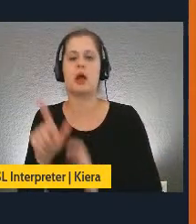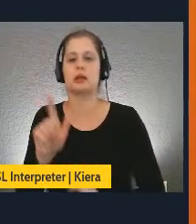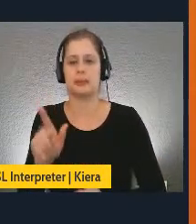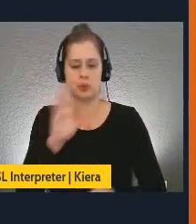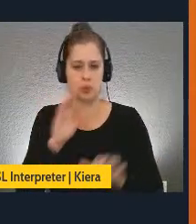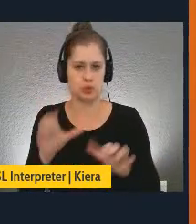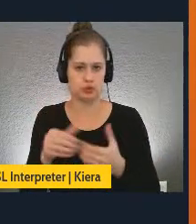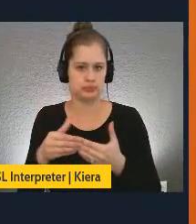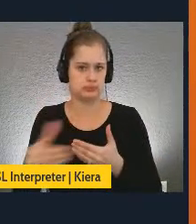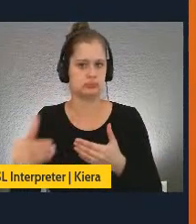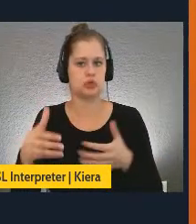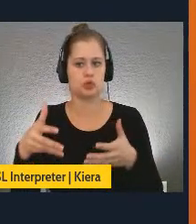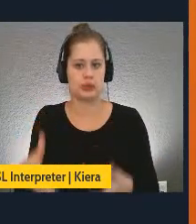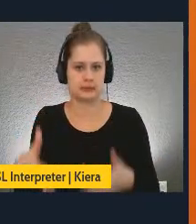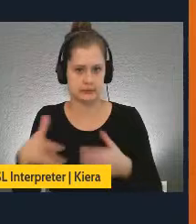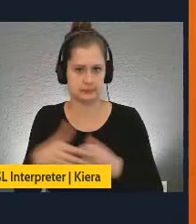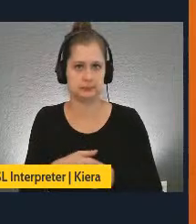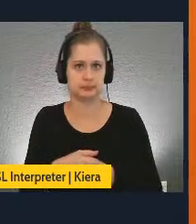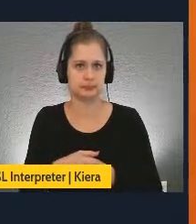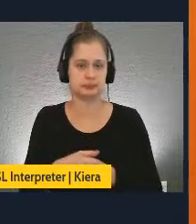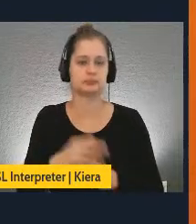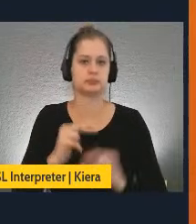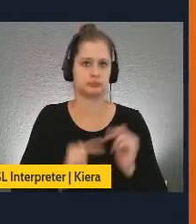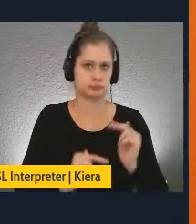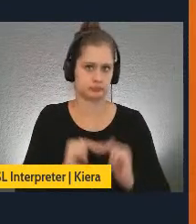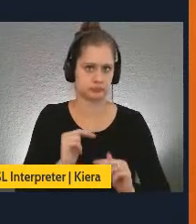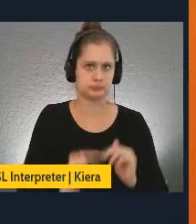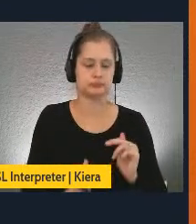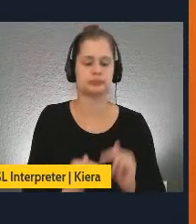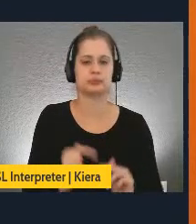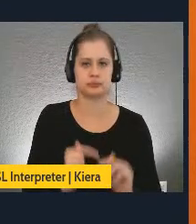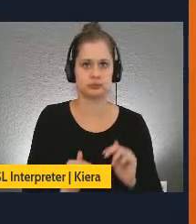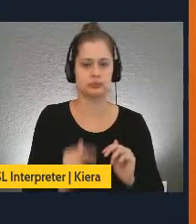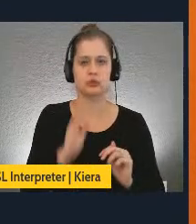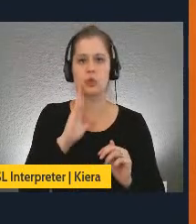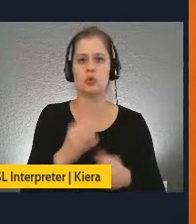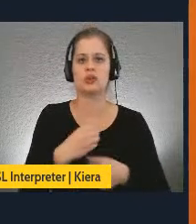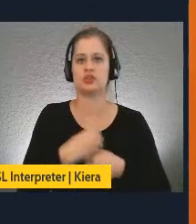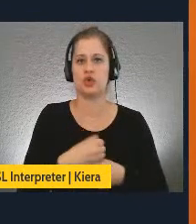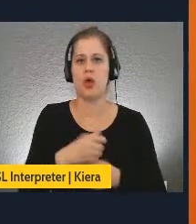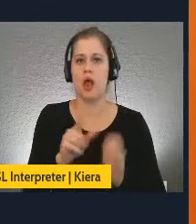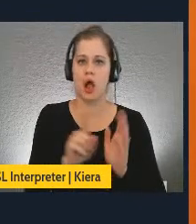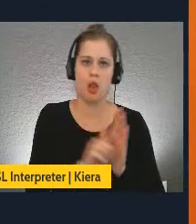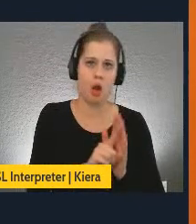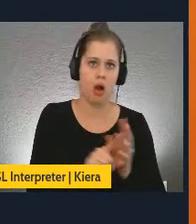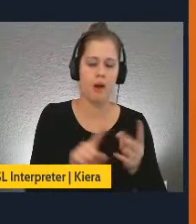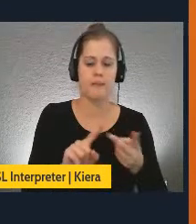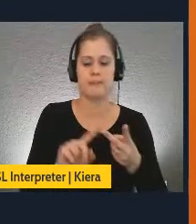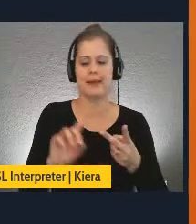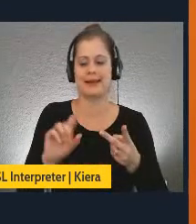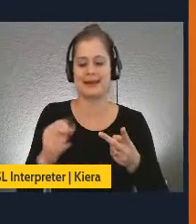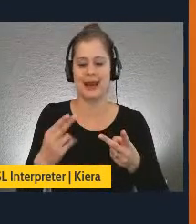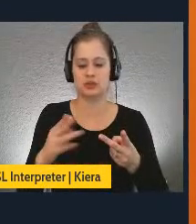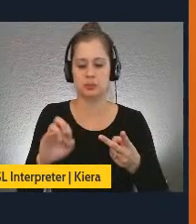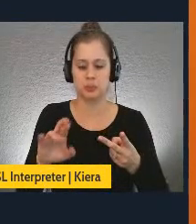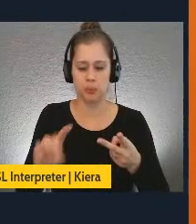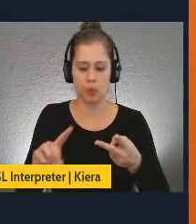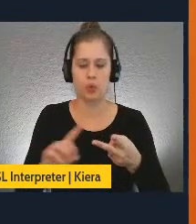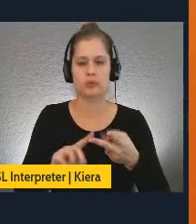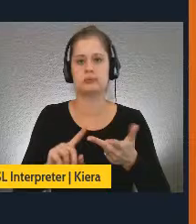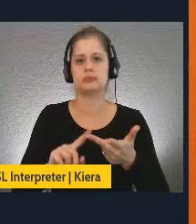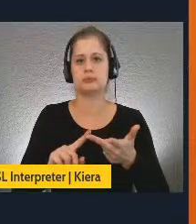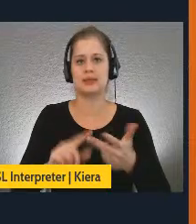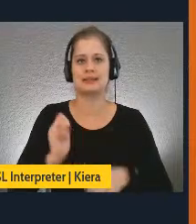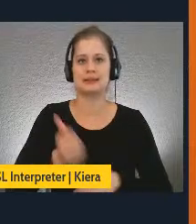CDK construct, so it does everything in the constructor and generates alarms, dashboards, places widgets on the dashboards for